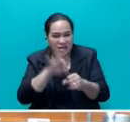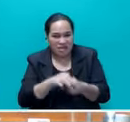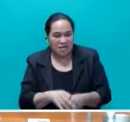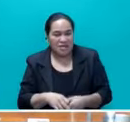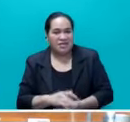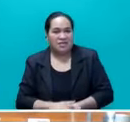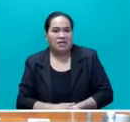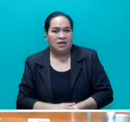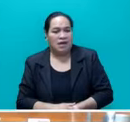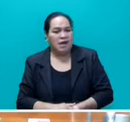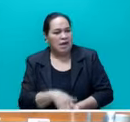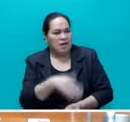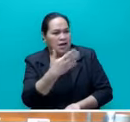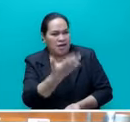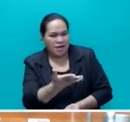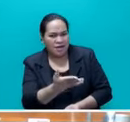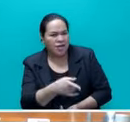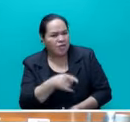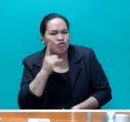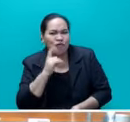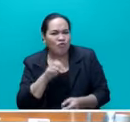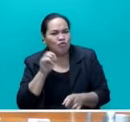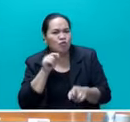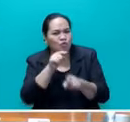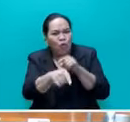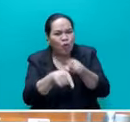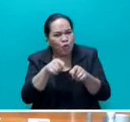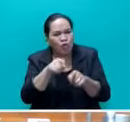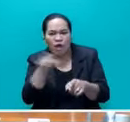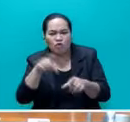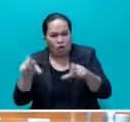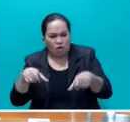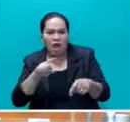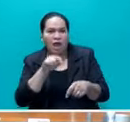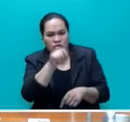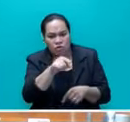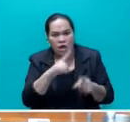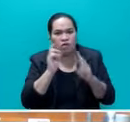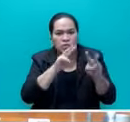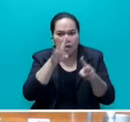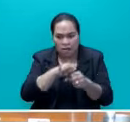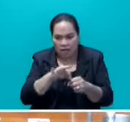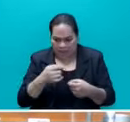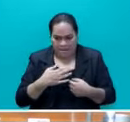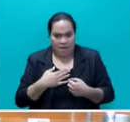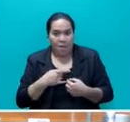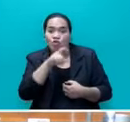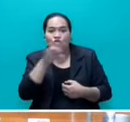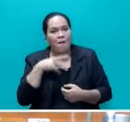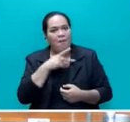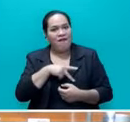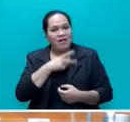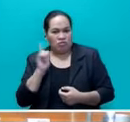now. He's filed a writ suing the supervisor of elections and myself. But he does not have the professionalism to stand up